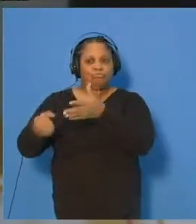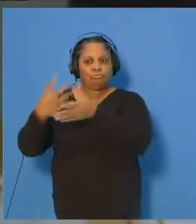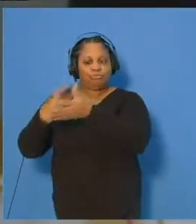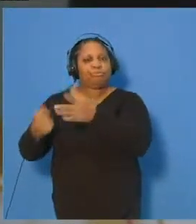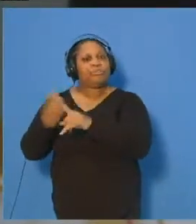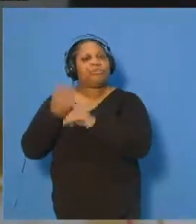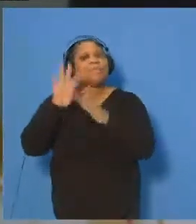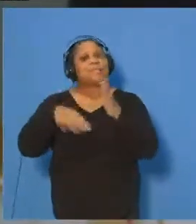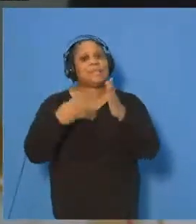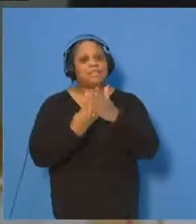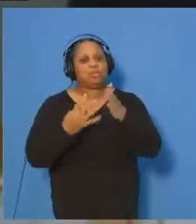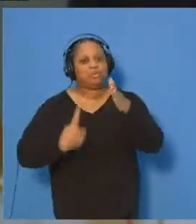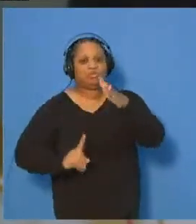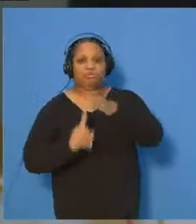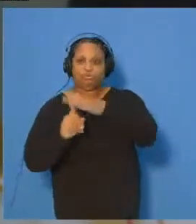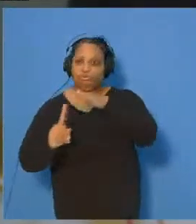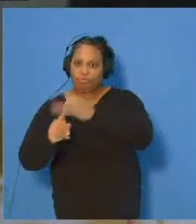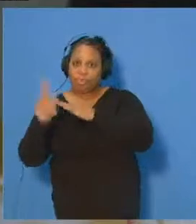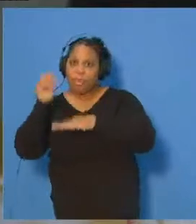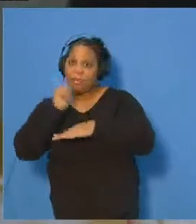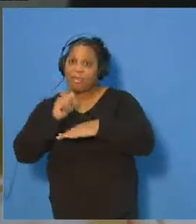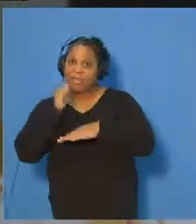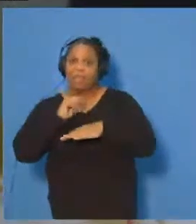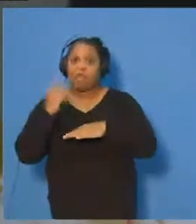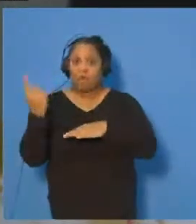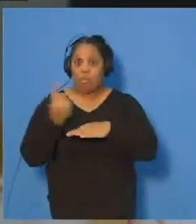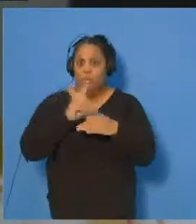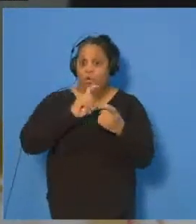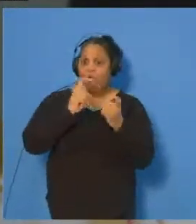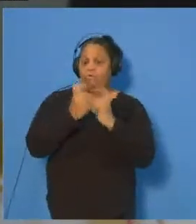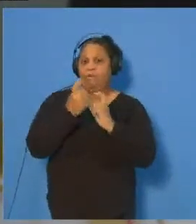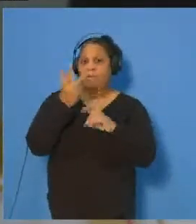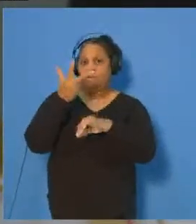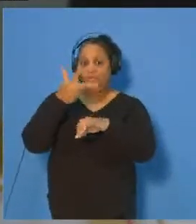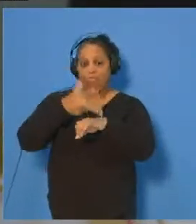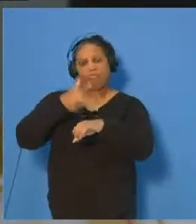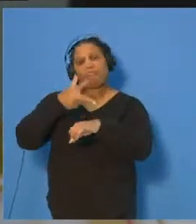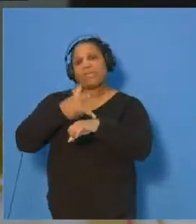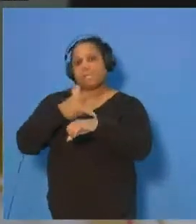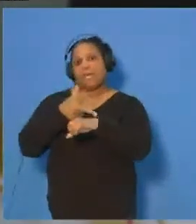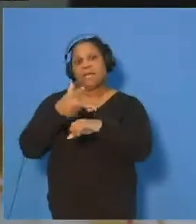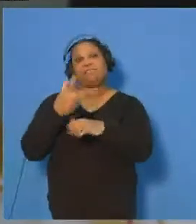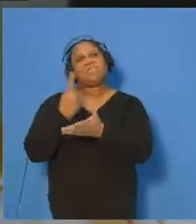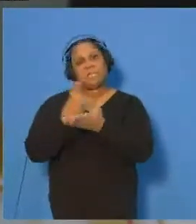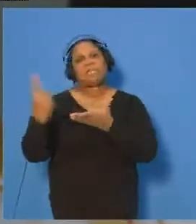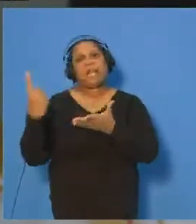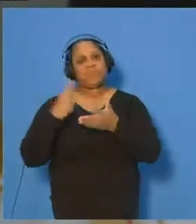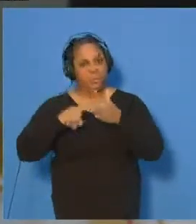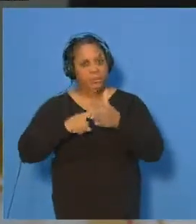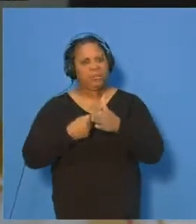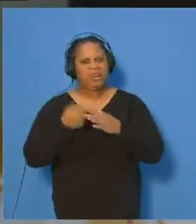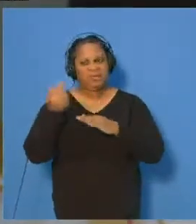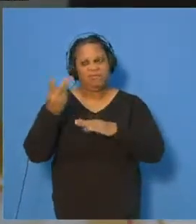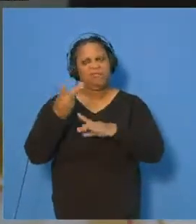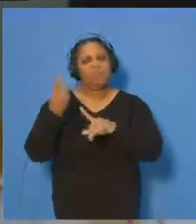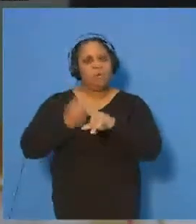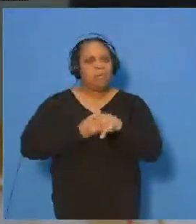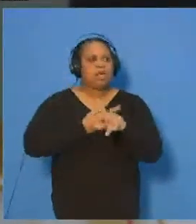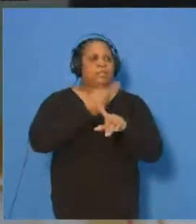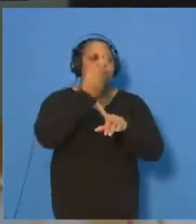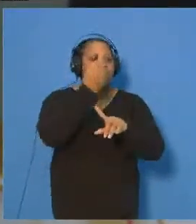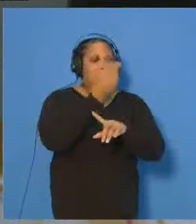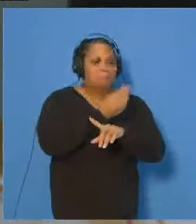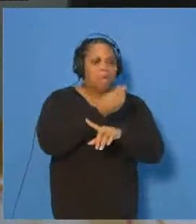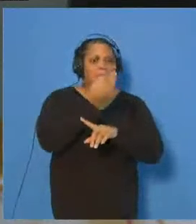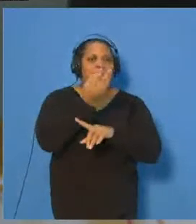attend a press conference every day, we've only reverted to the 3 times a week just last week. So for several months, we've been coming Monday